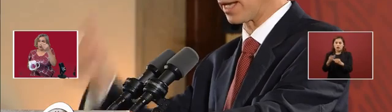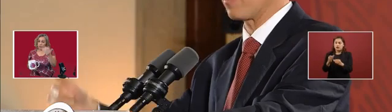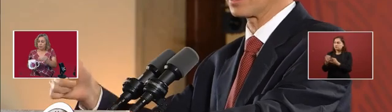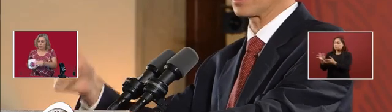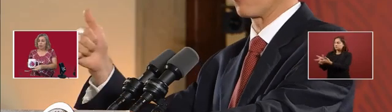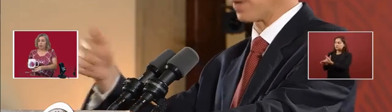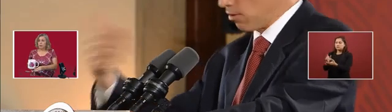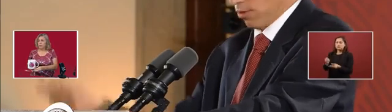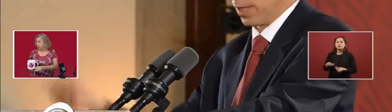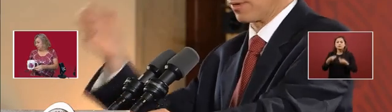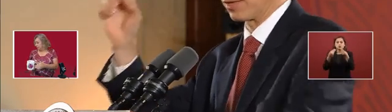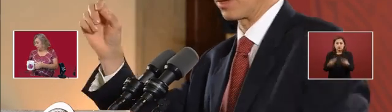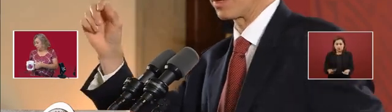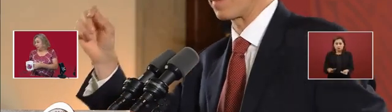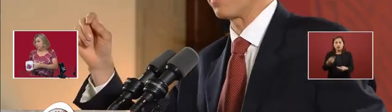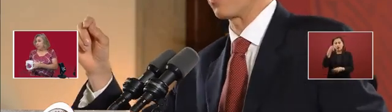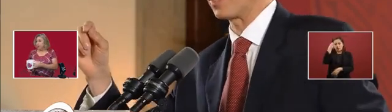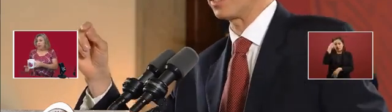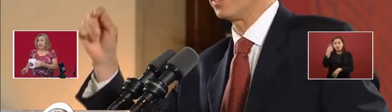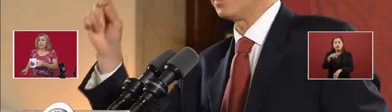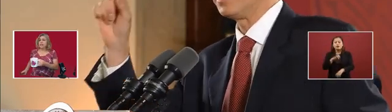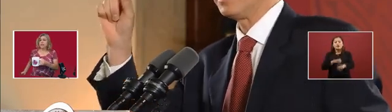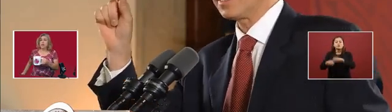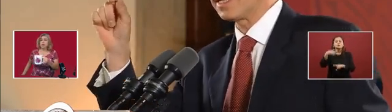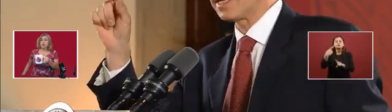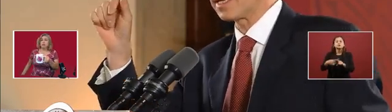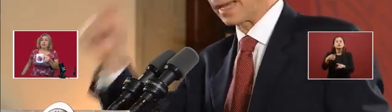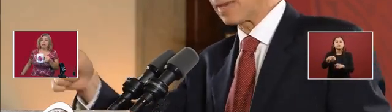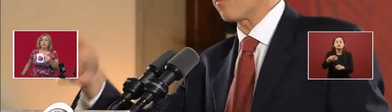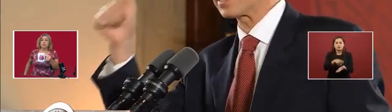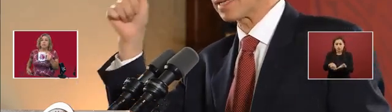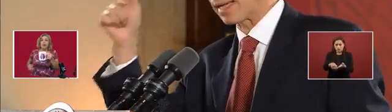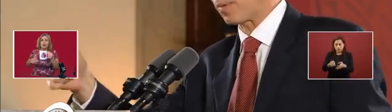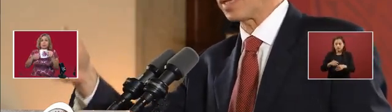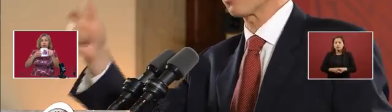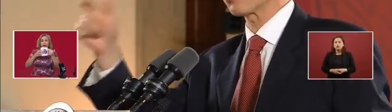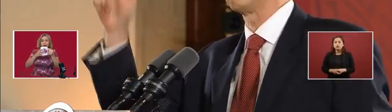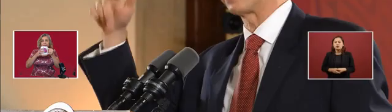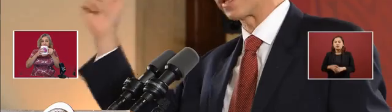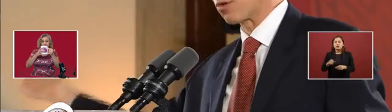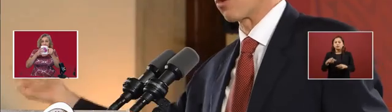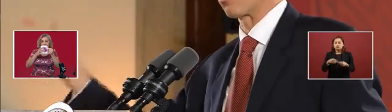lot of times, as positions which we've mentioned before,